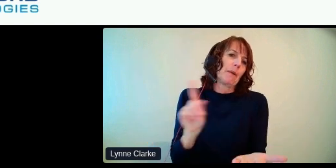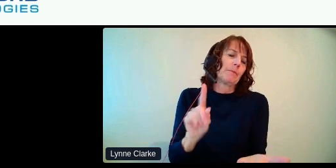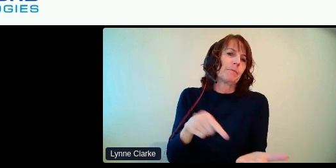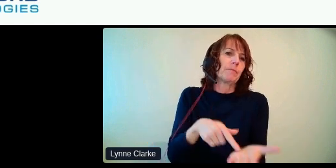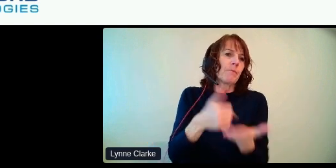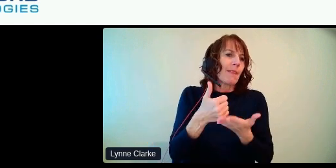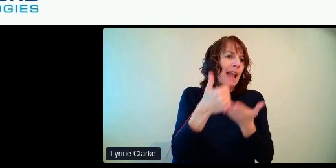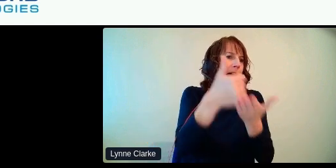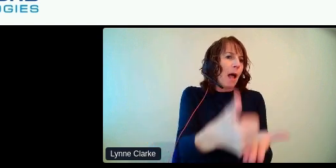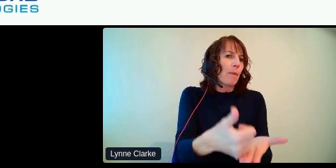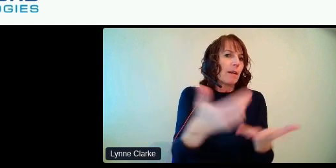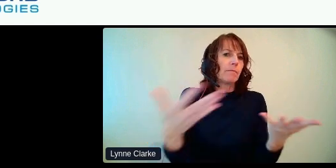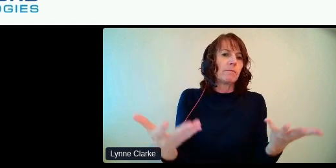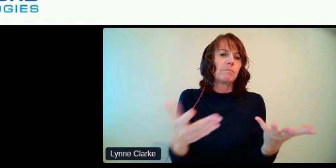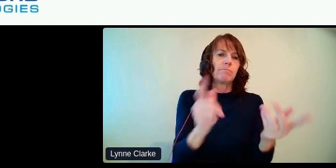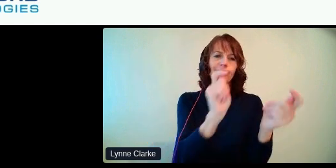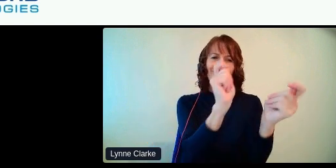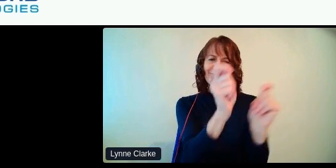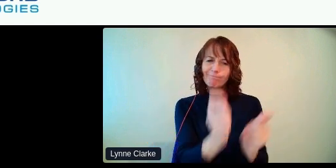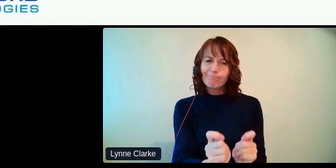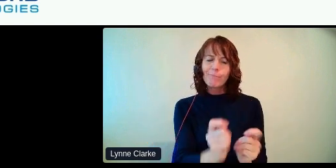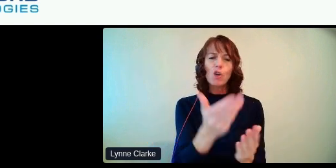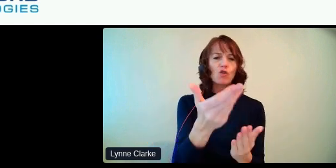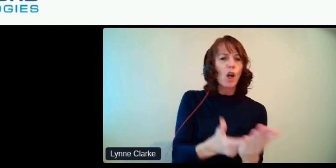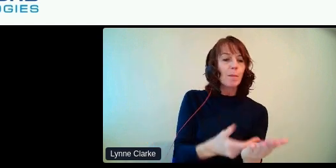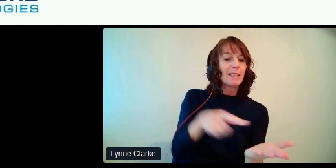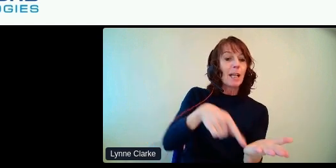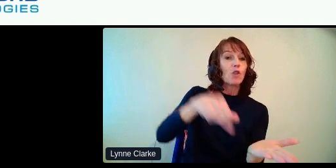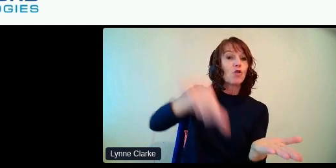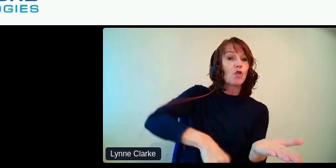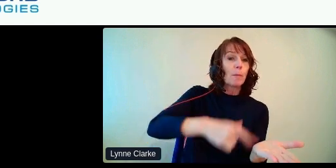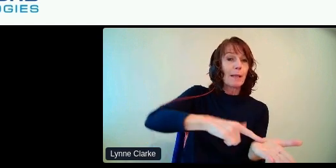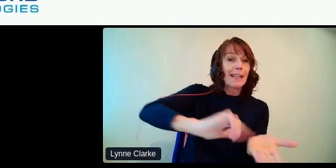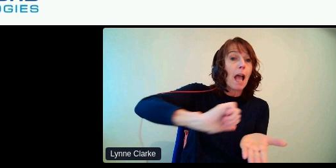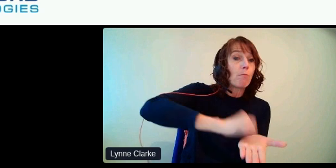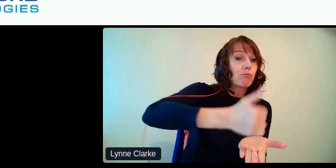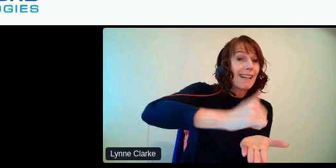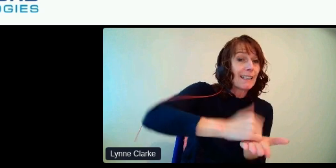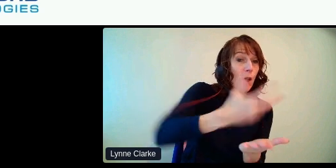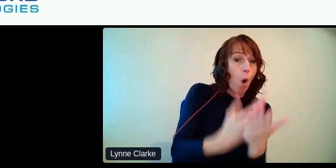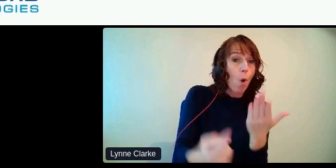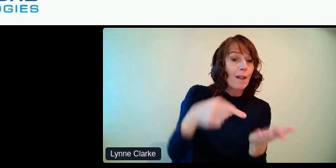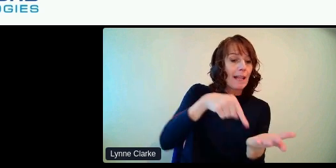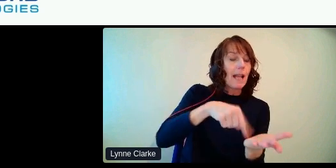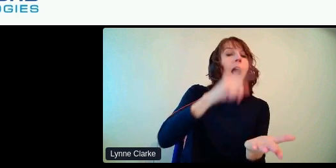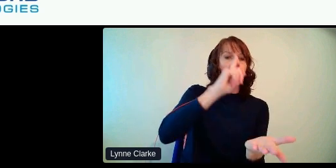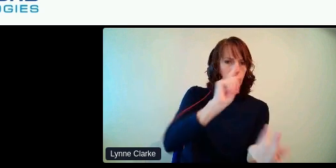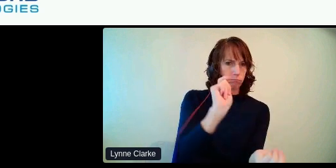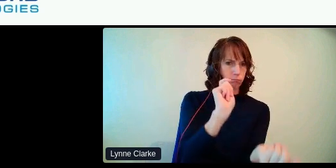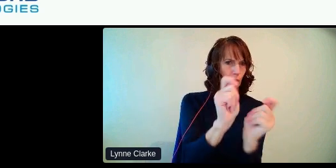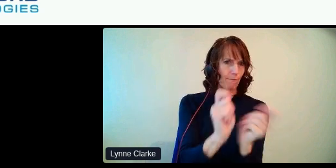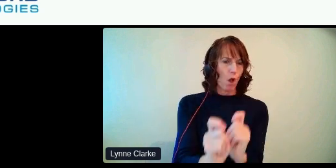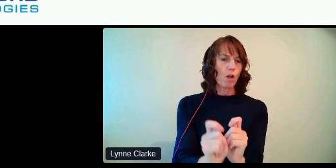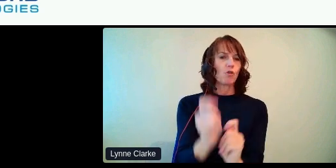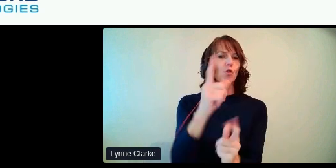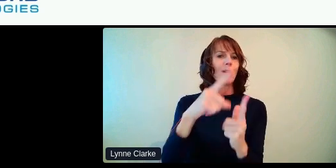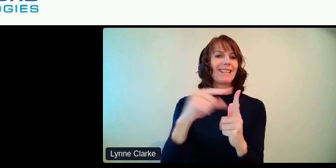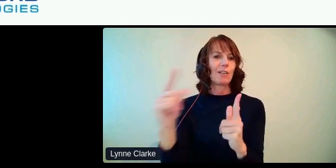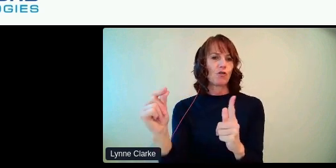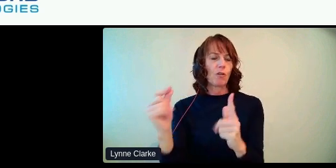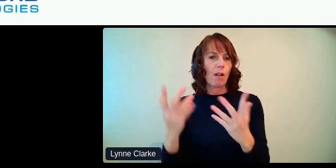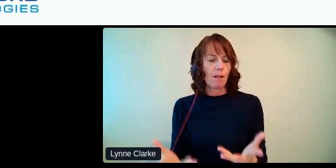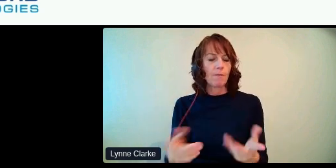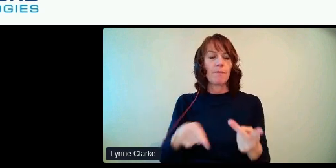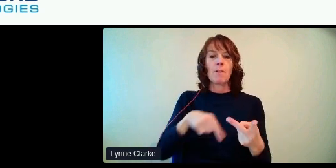them repurpose documents that were meant for print so that they can be displayed digitally. It might be